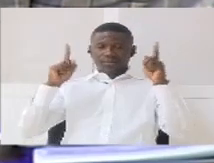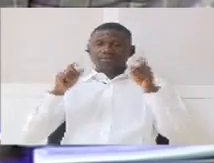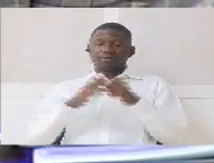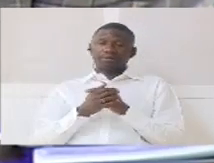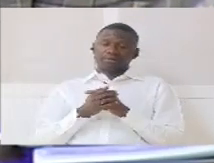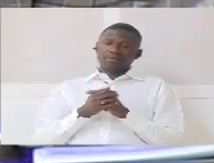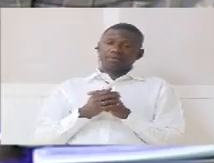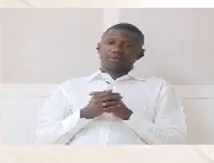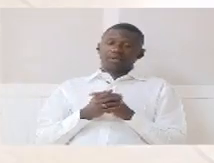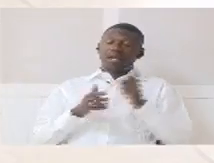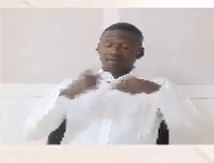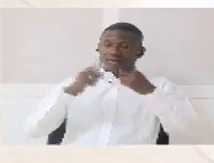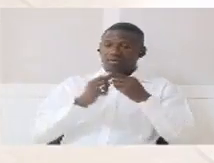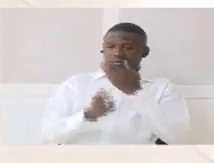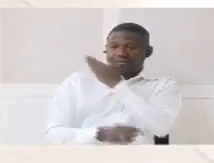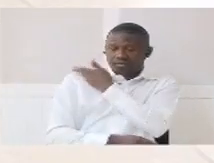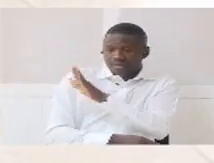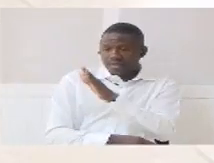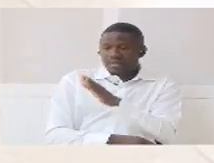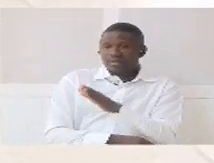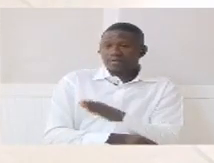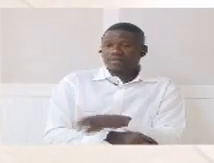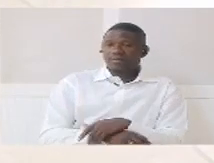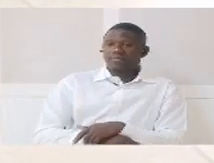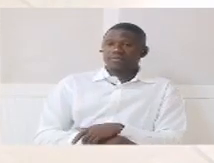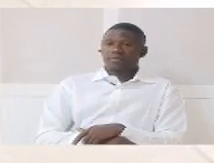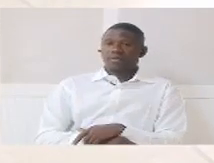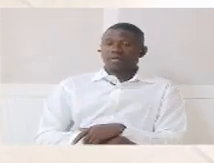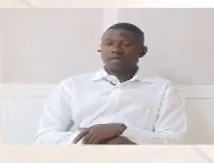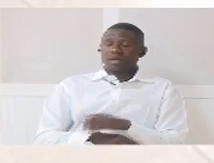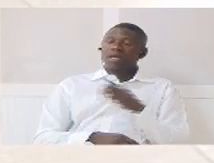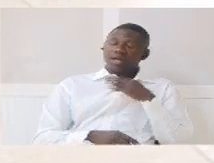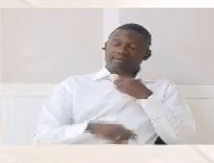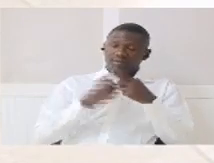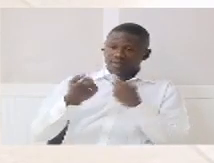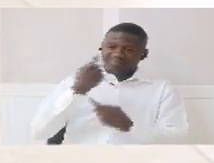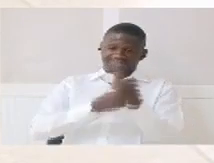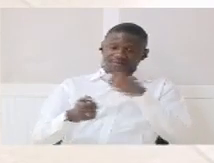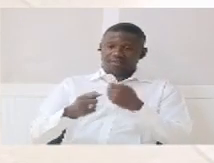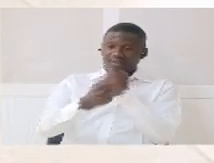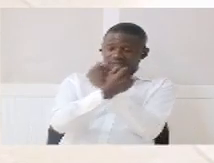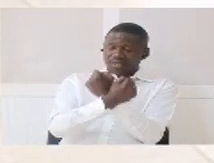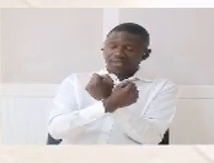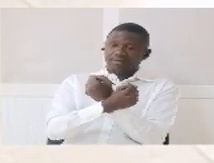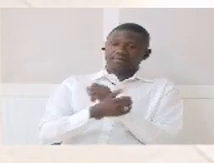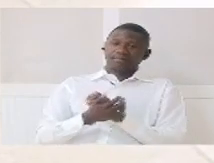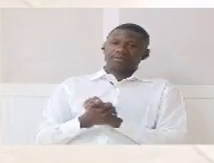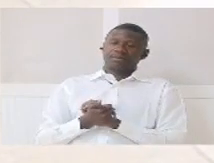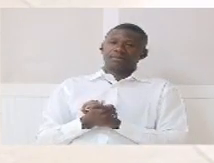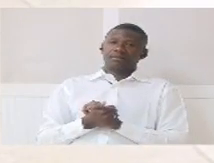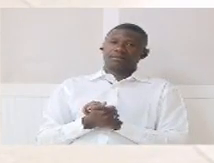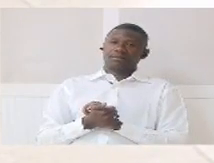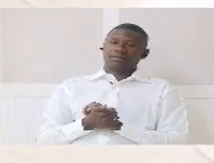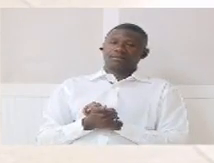already. After he was pardoned? So, in that year, he arrest Kotek. He was subsequently rearrested. Because David le samba